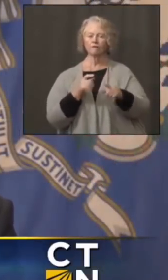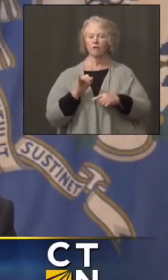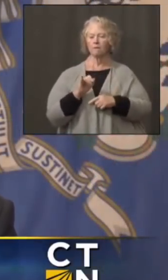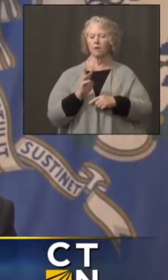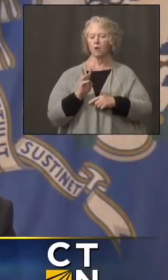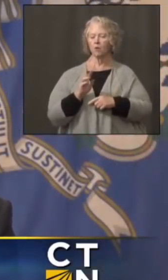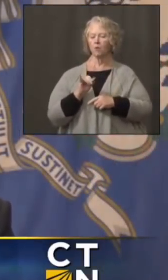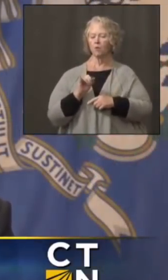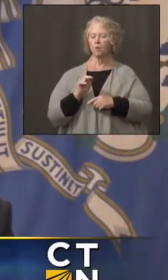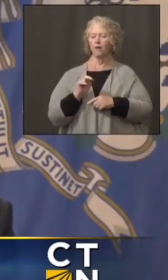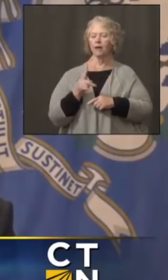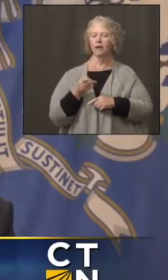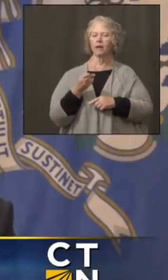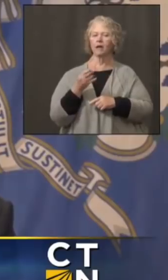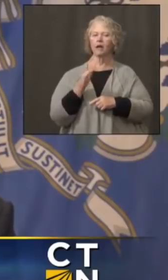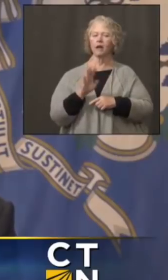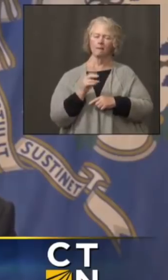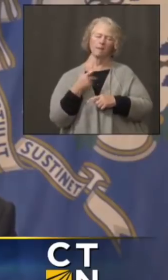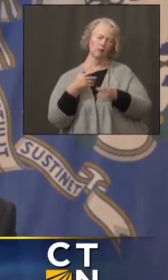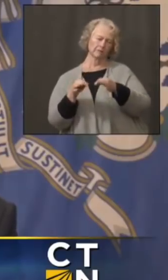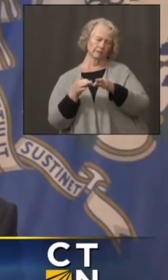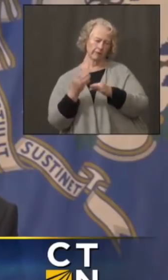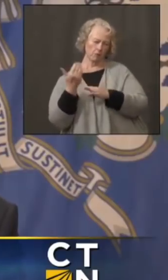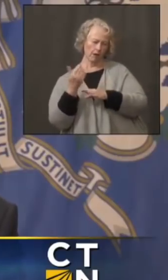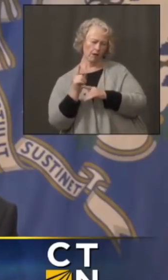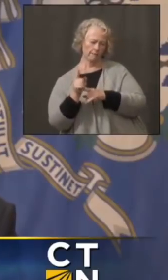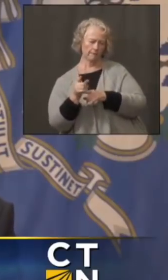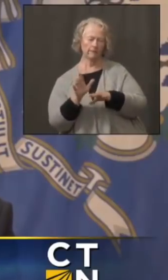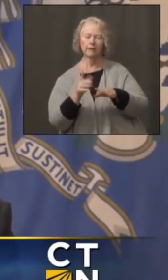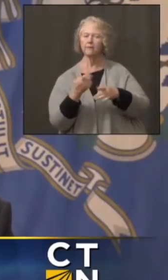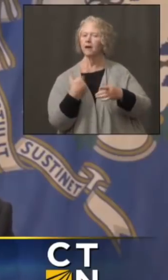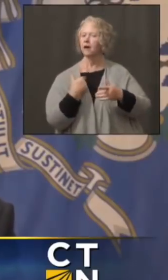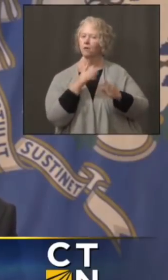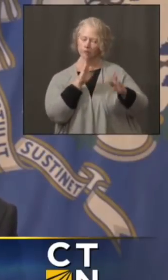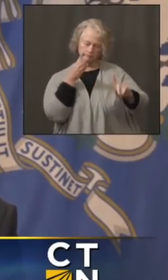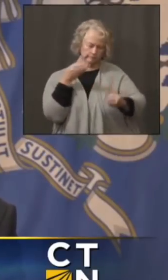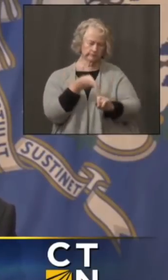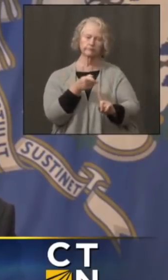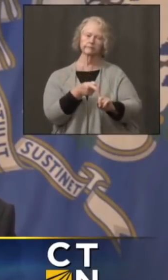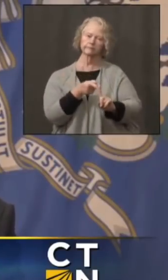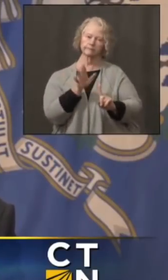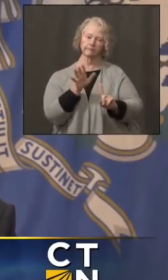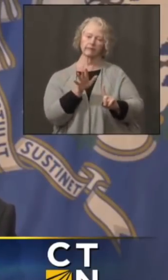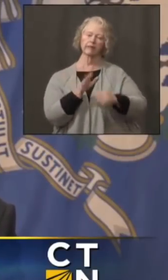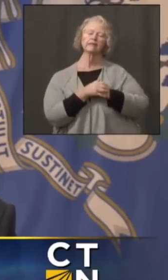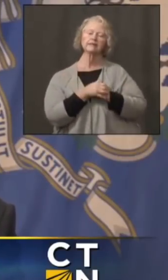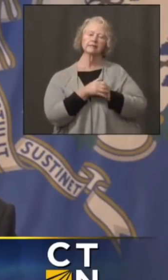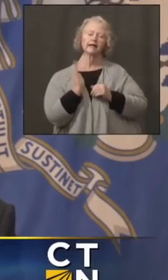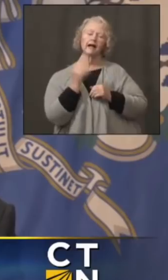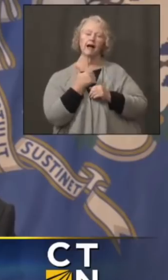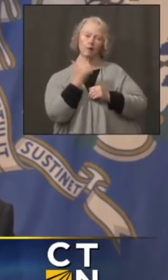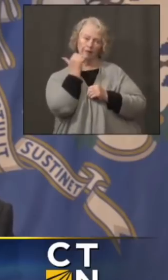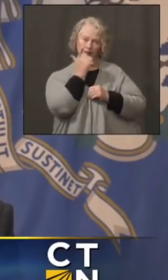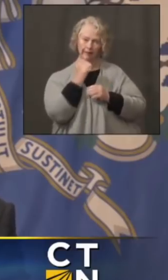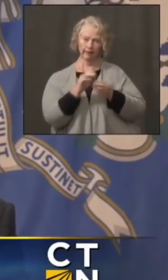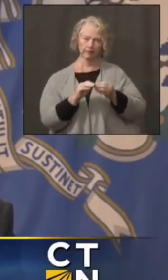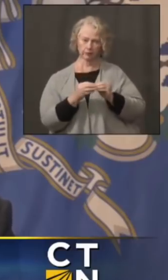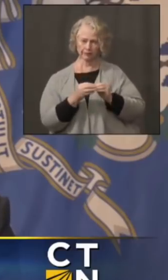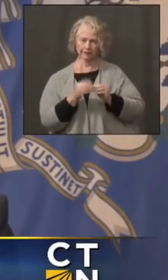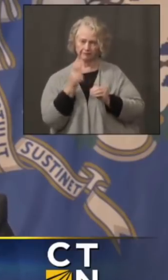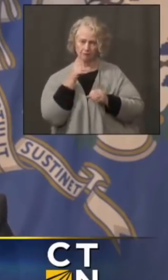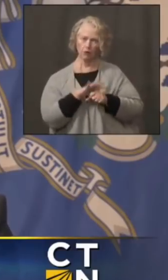few minutes. First, let me cut right to the chase. These are the COVID daily numbers,